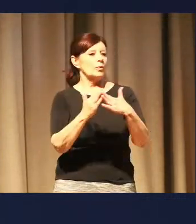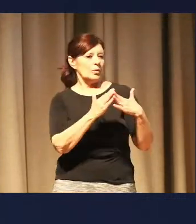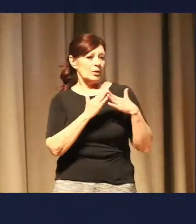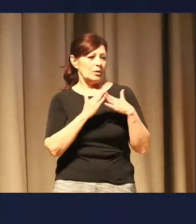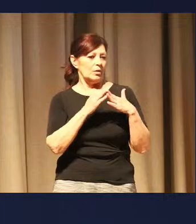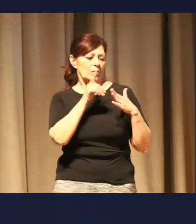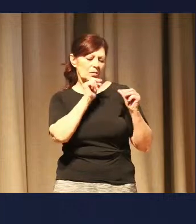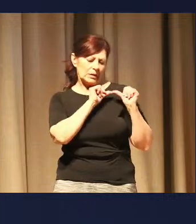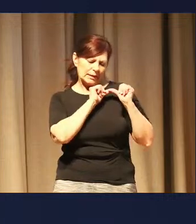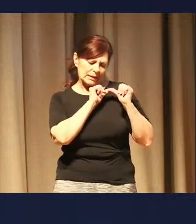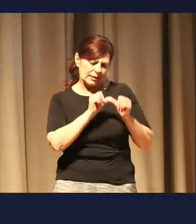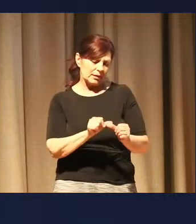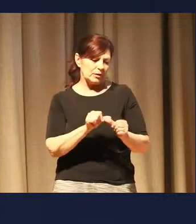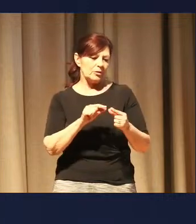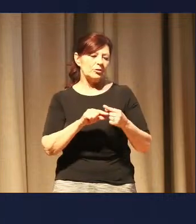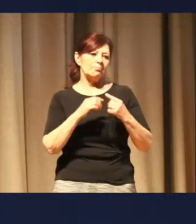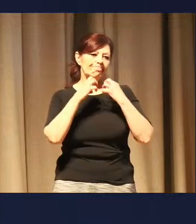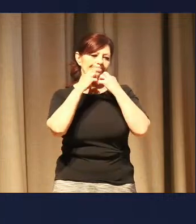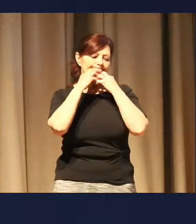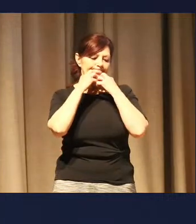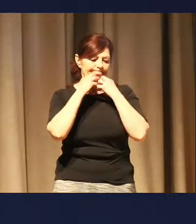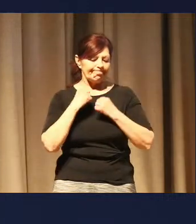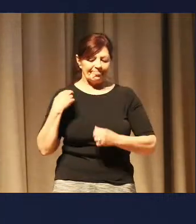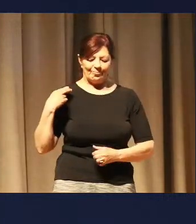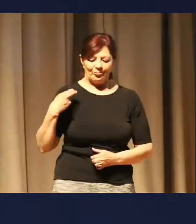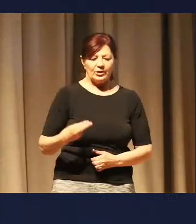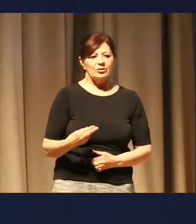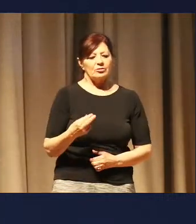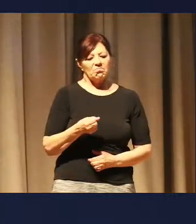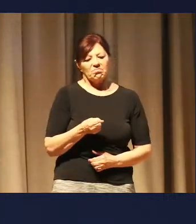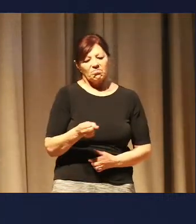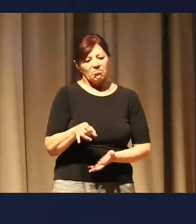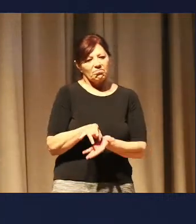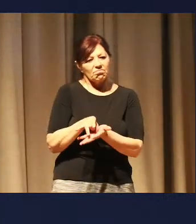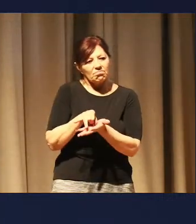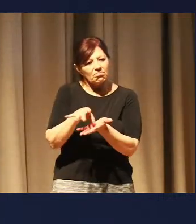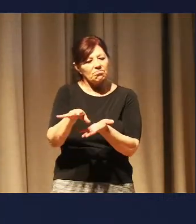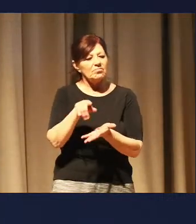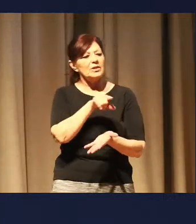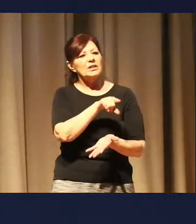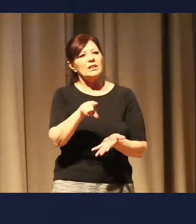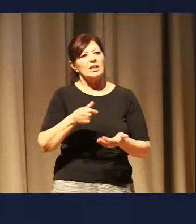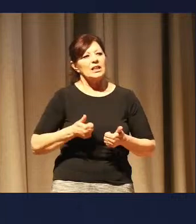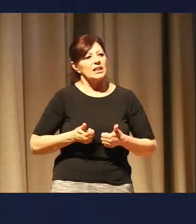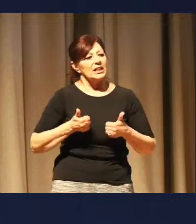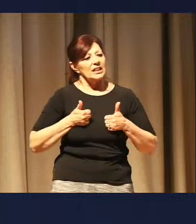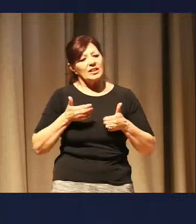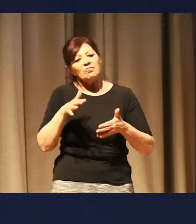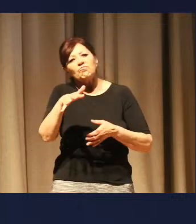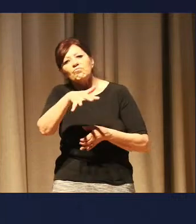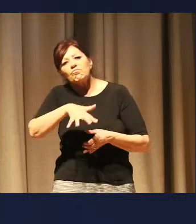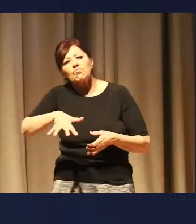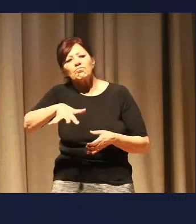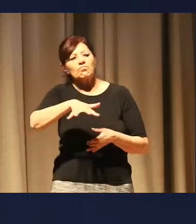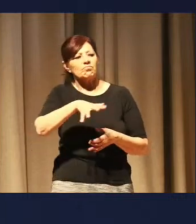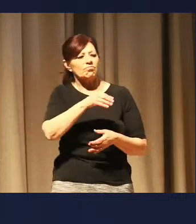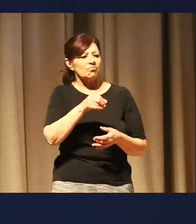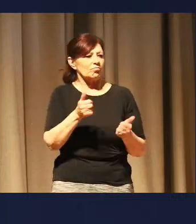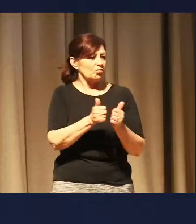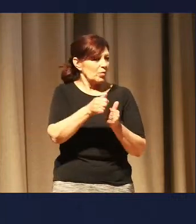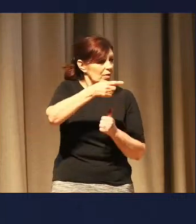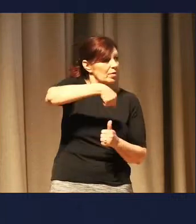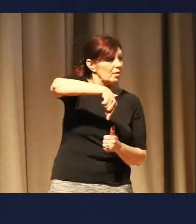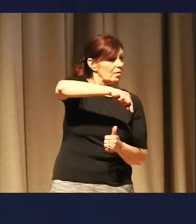who continue to bear the burden of a history of displacement as they live nearby and among